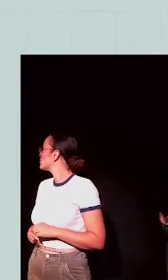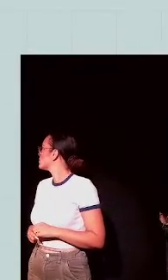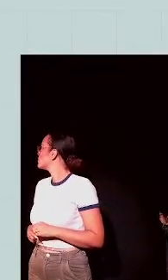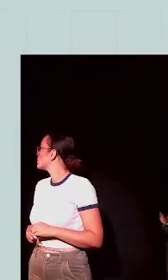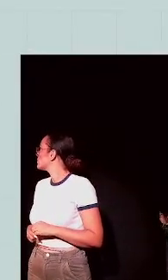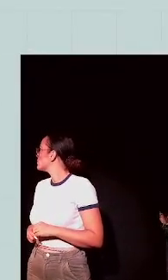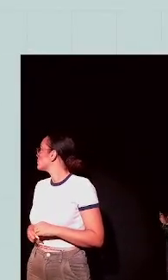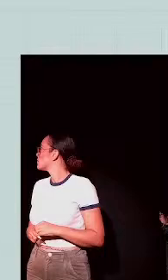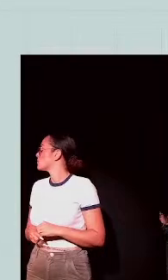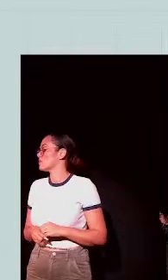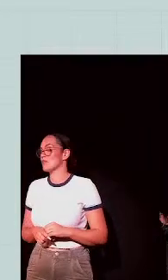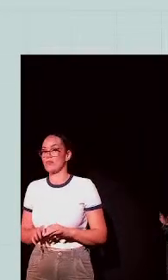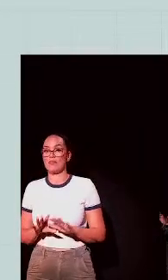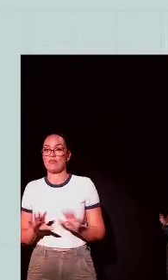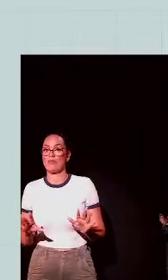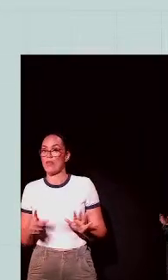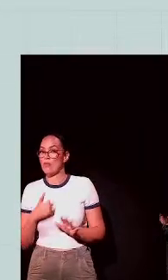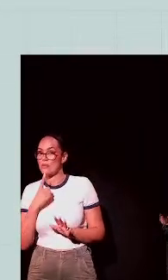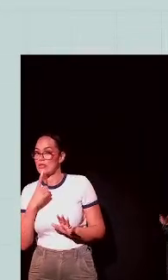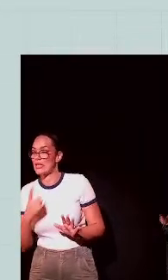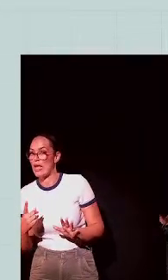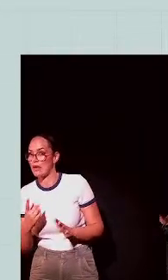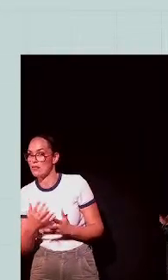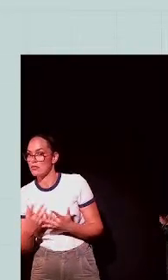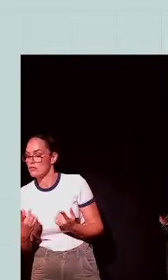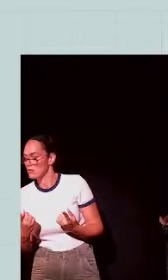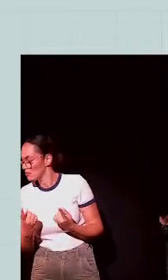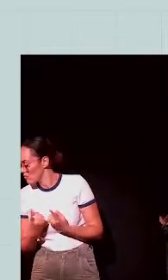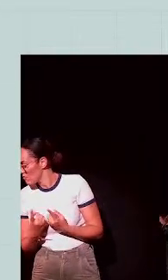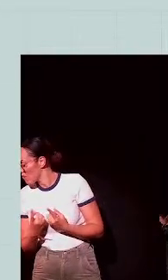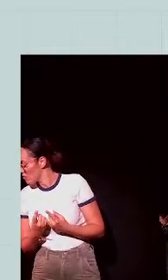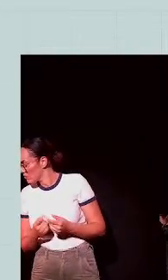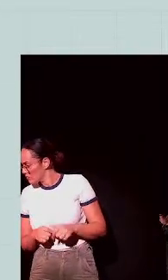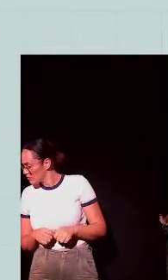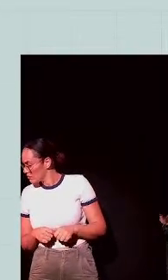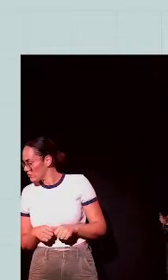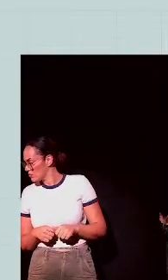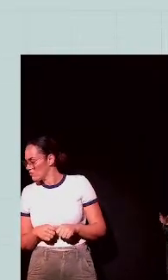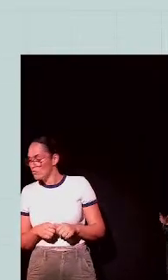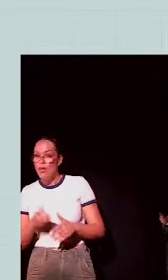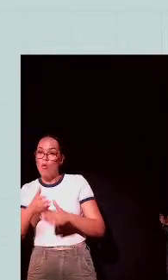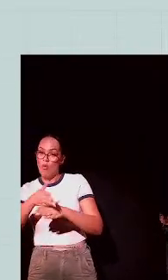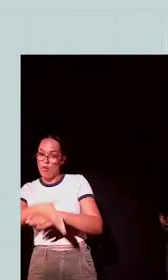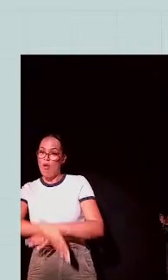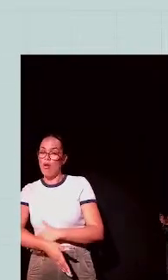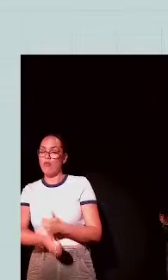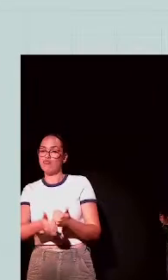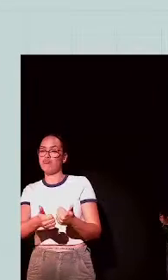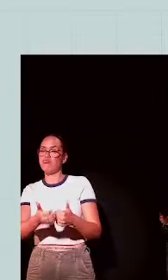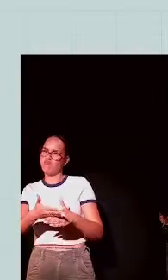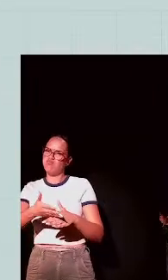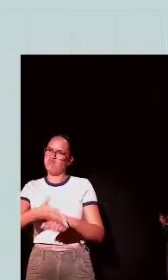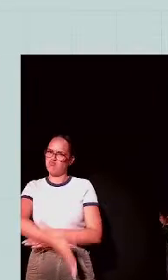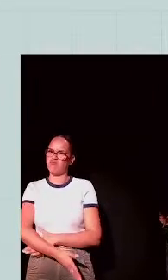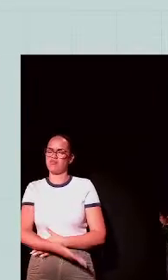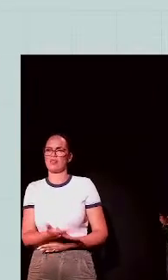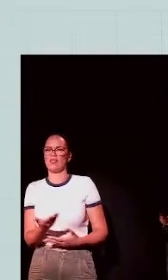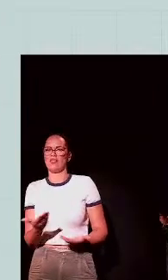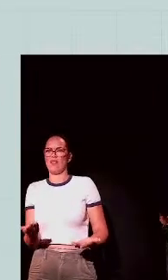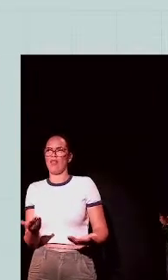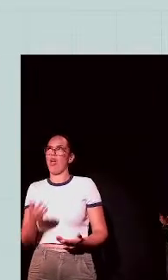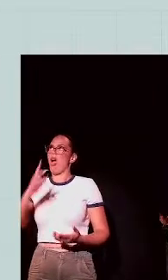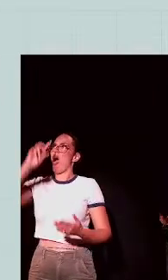No, I'm not saying that these people aren't talented. I'm not saying that they didn't work hard. but they weren't struck down